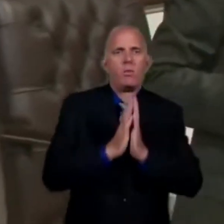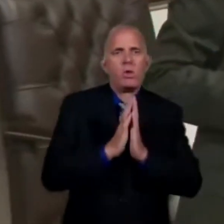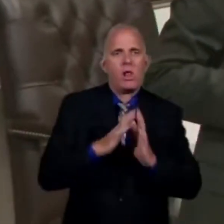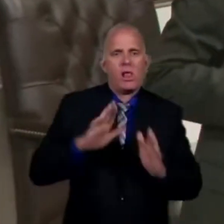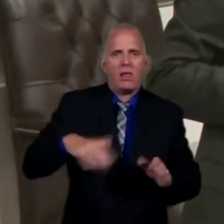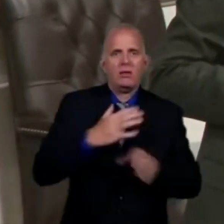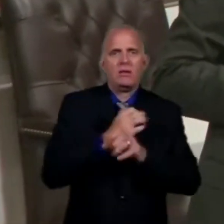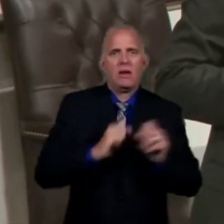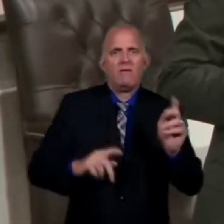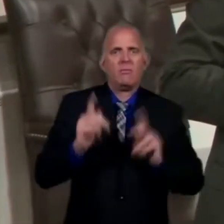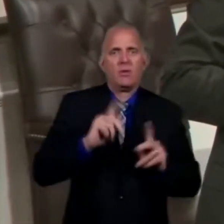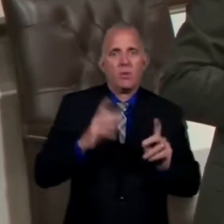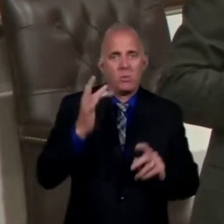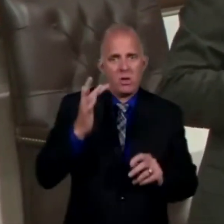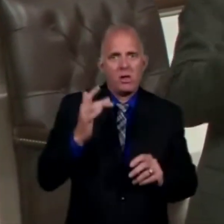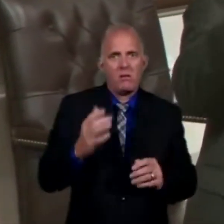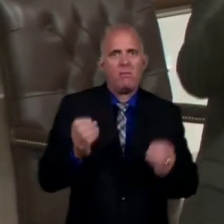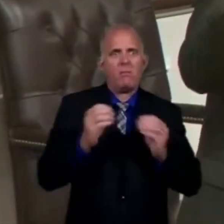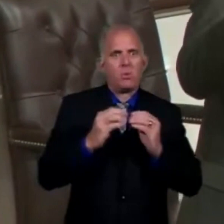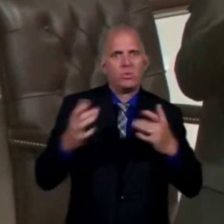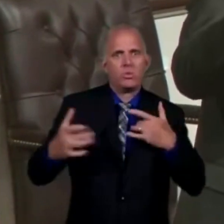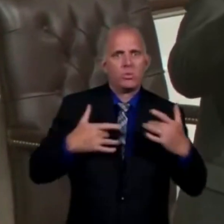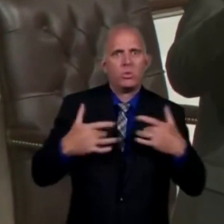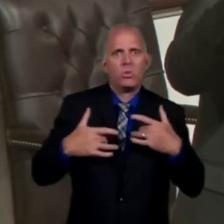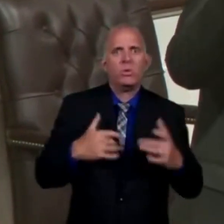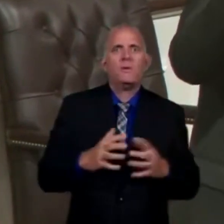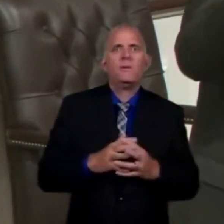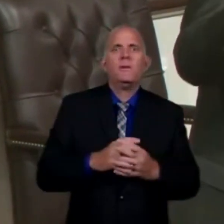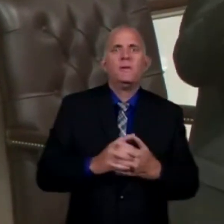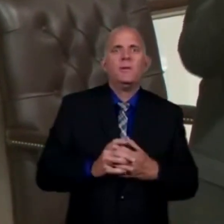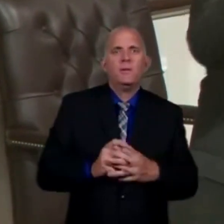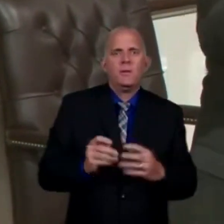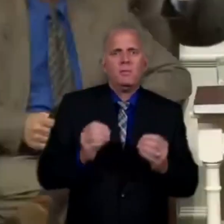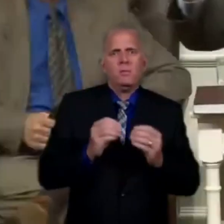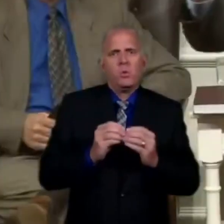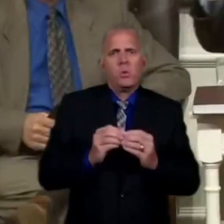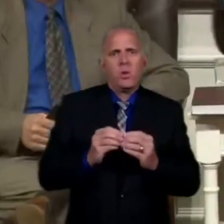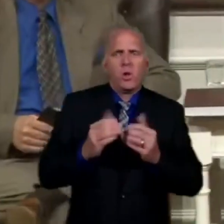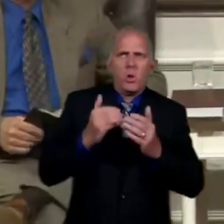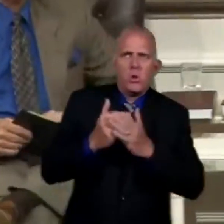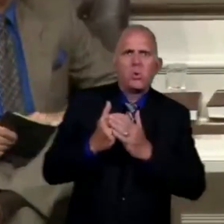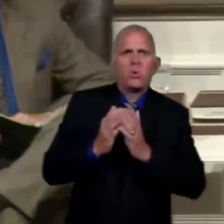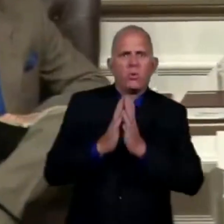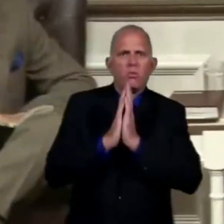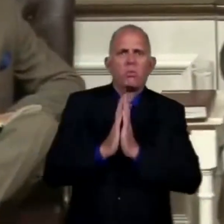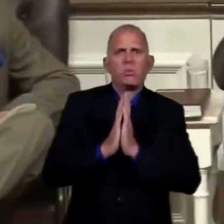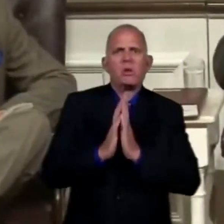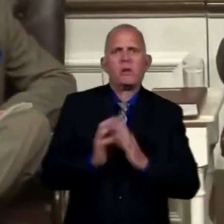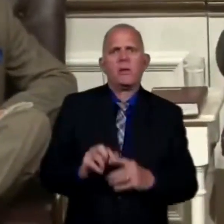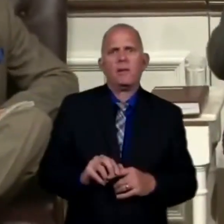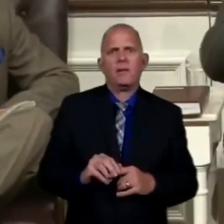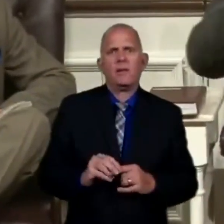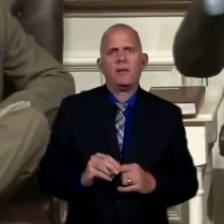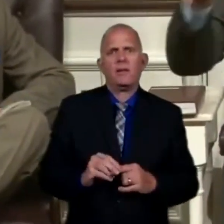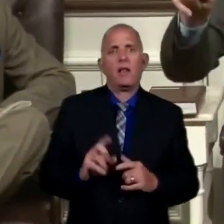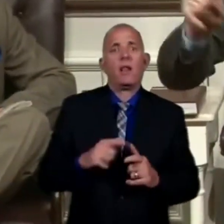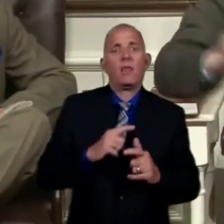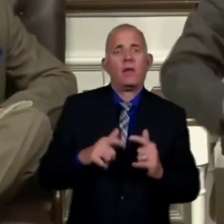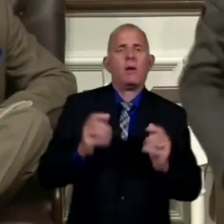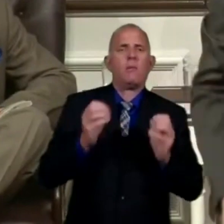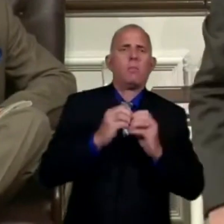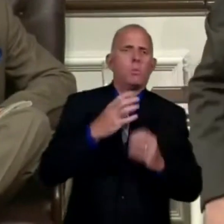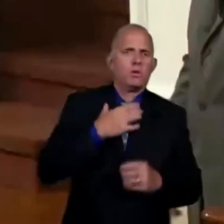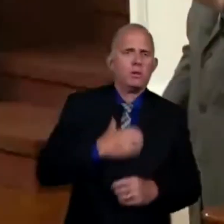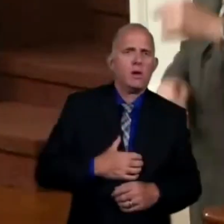concerned about them. You deepen your prayer to win people to Christ, and you're going to start winning people to Christ. It's much more a